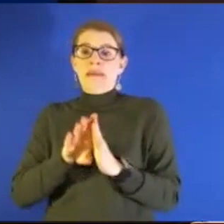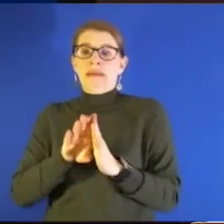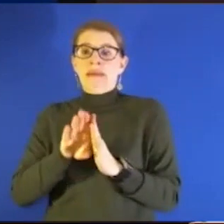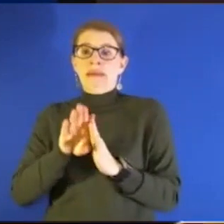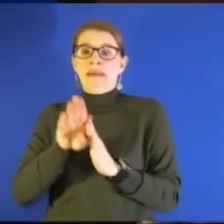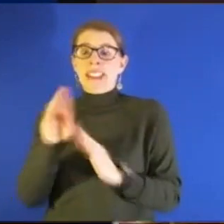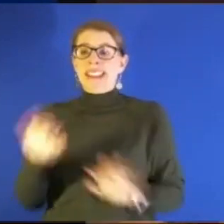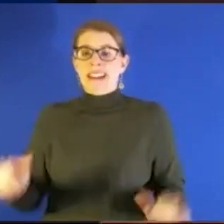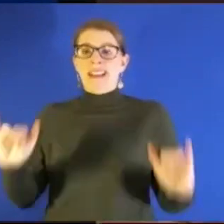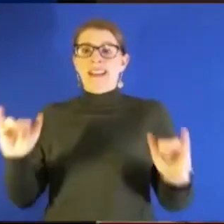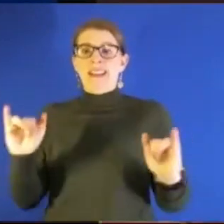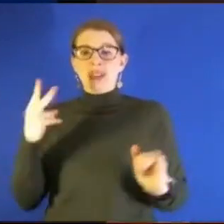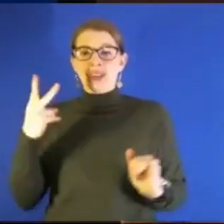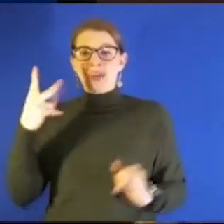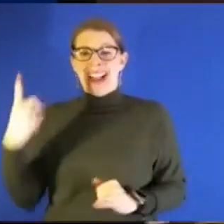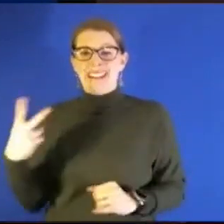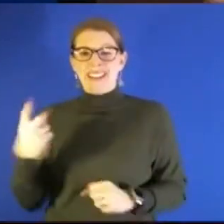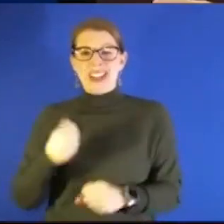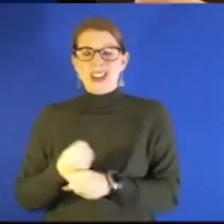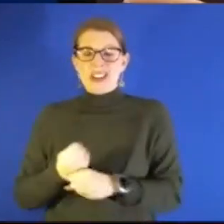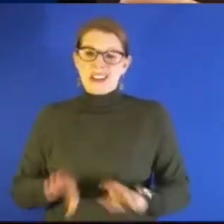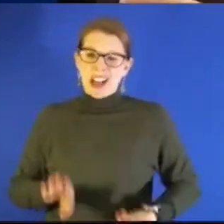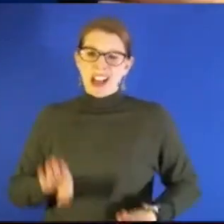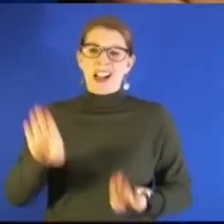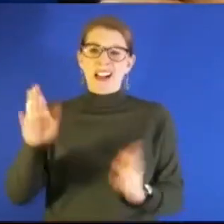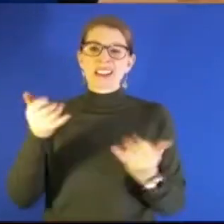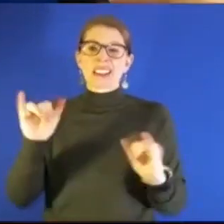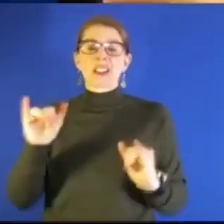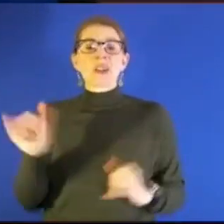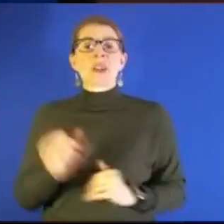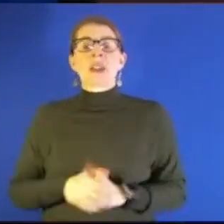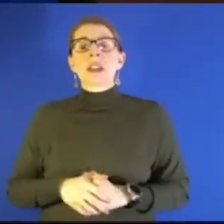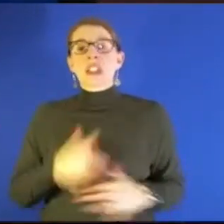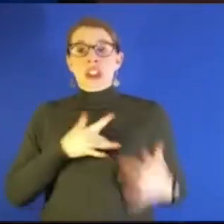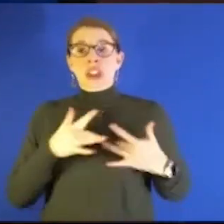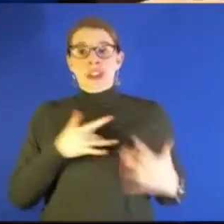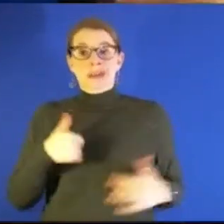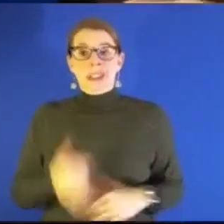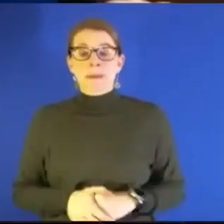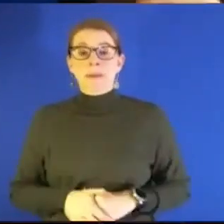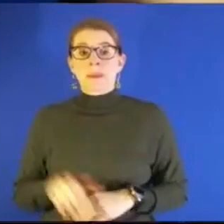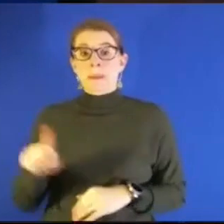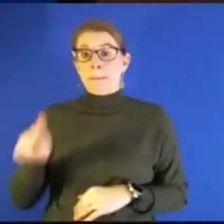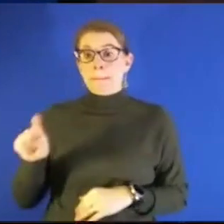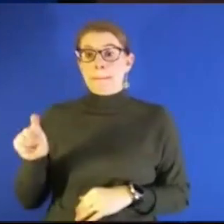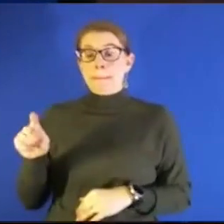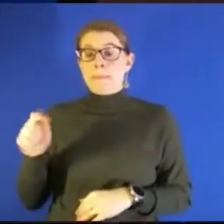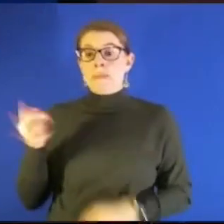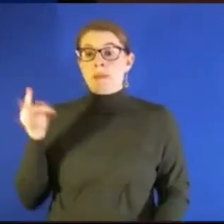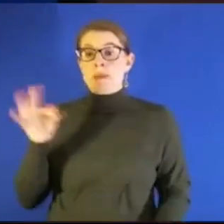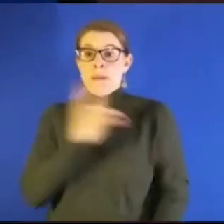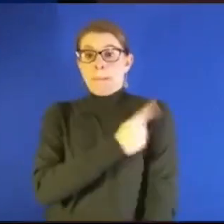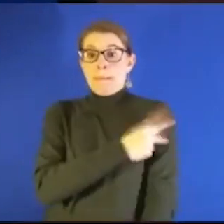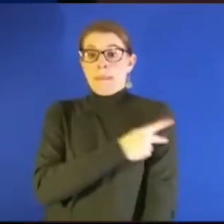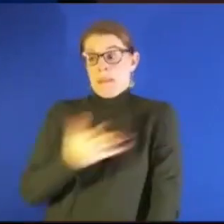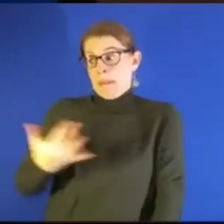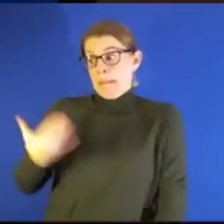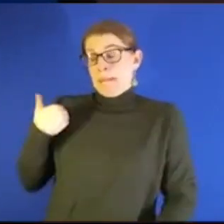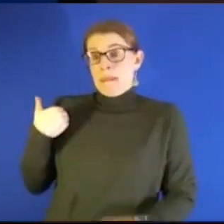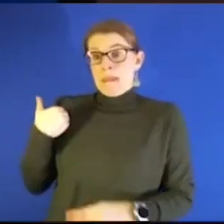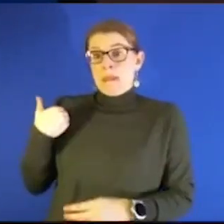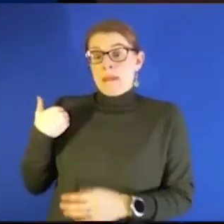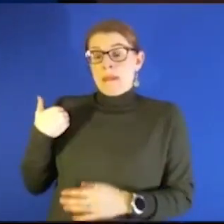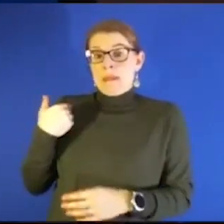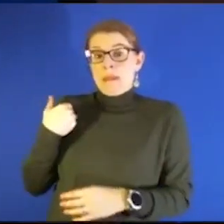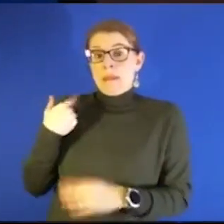that concerns us. Now, what I will say is for that 119 patients, back at the beginning of acute patients, I think we would have